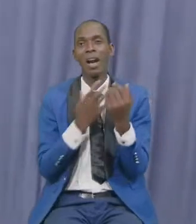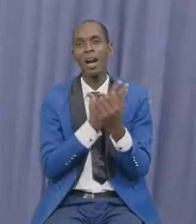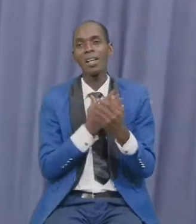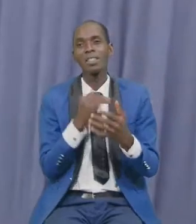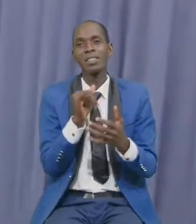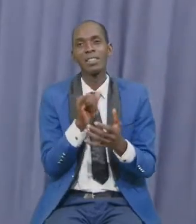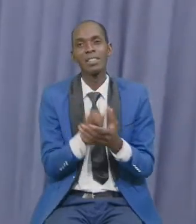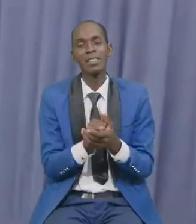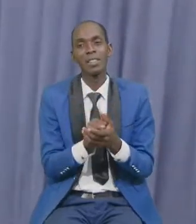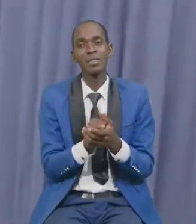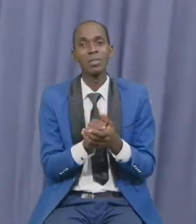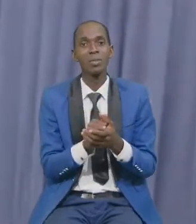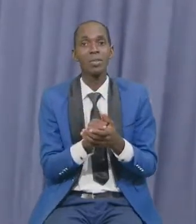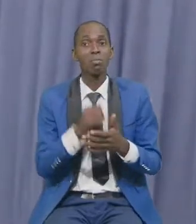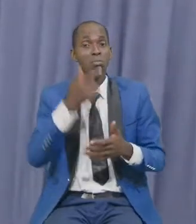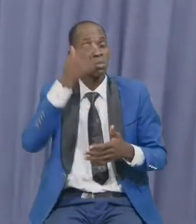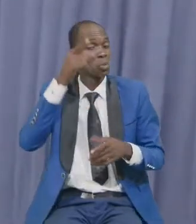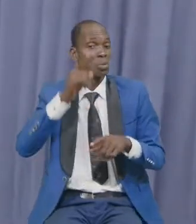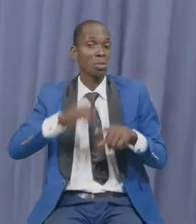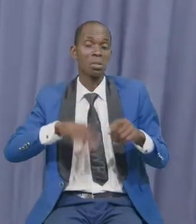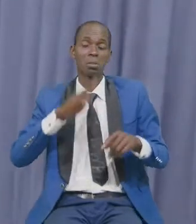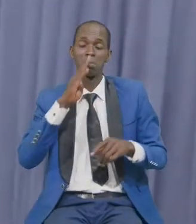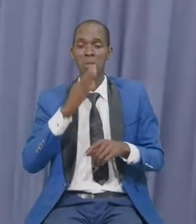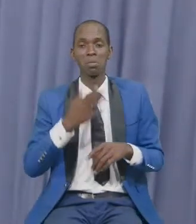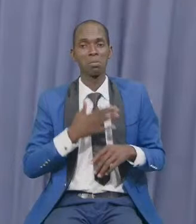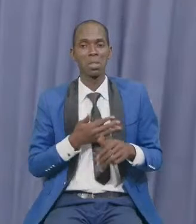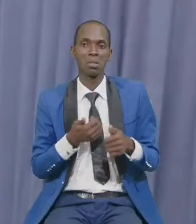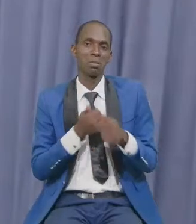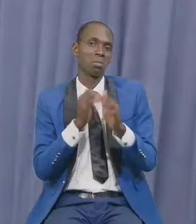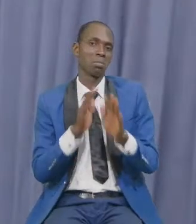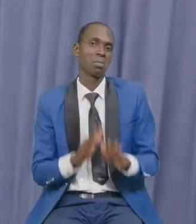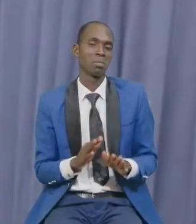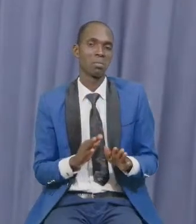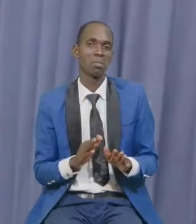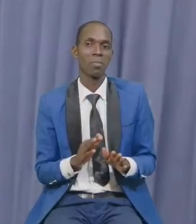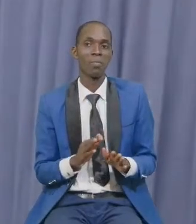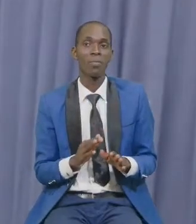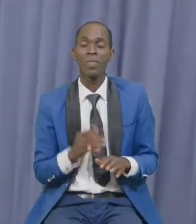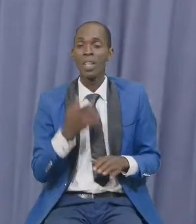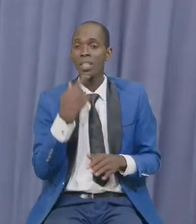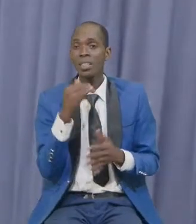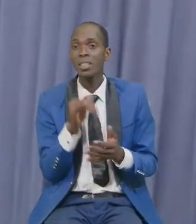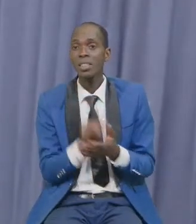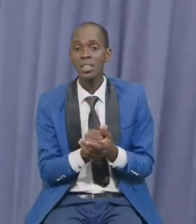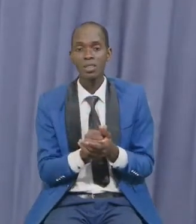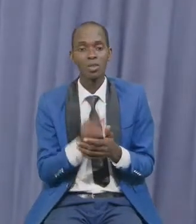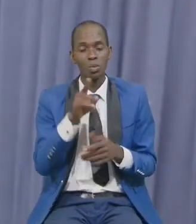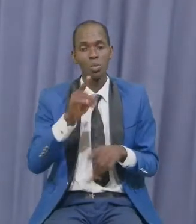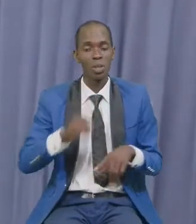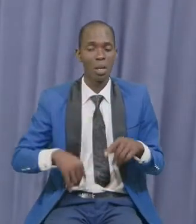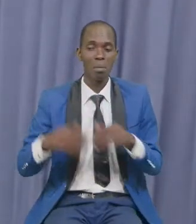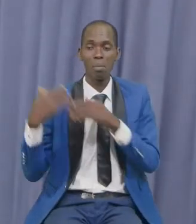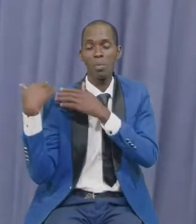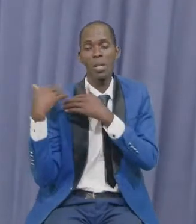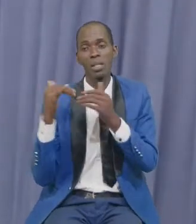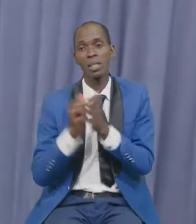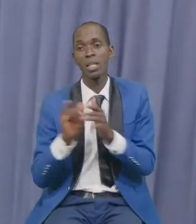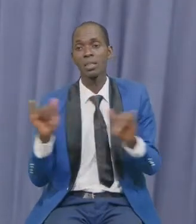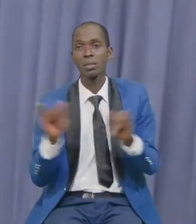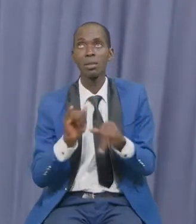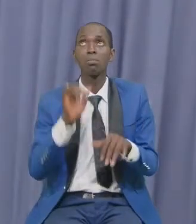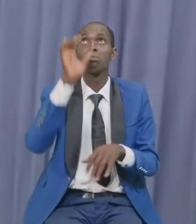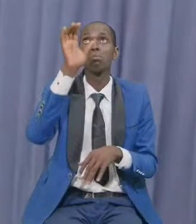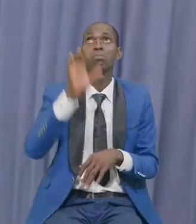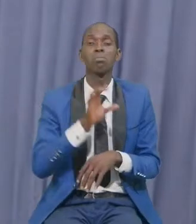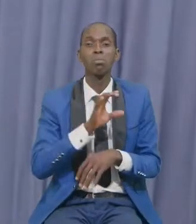That's what it means. And when you bear that cross, the same cross, a similar